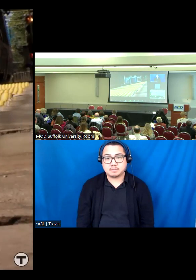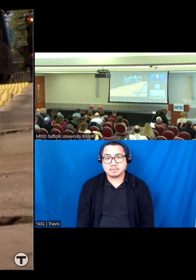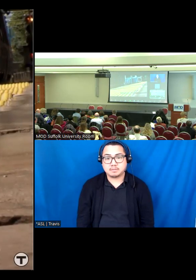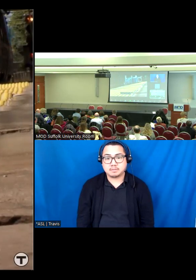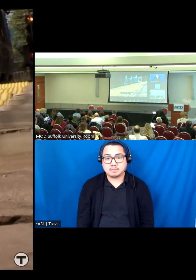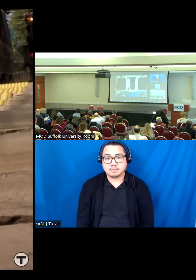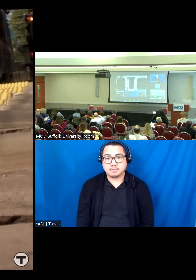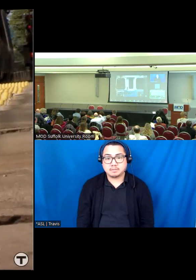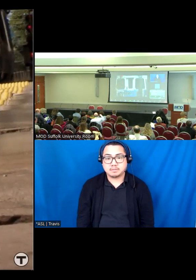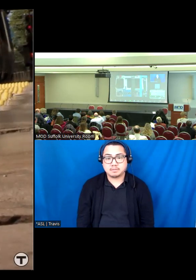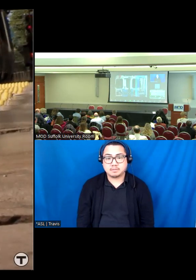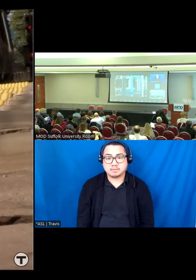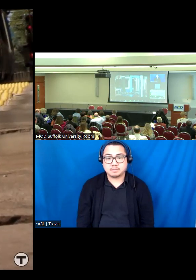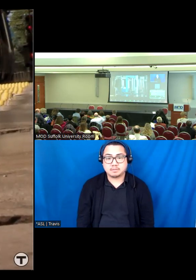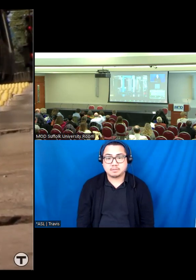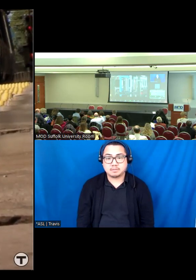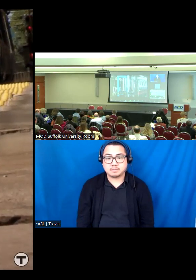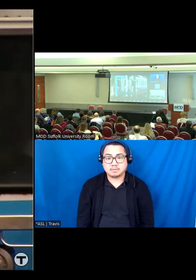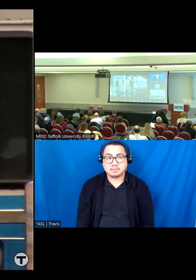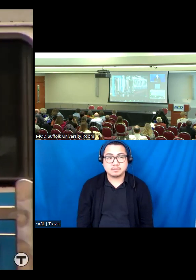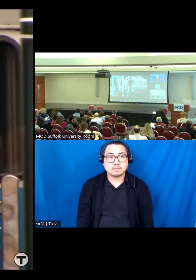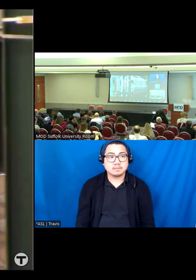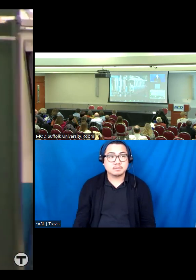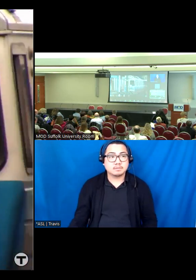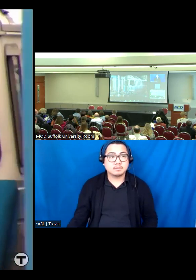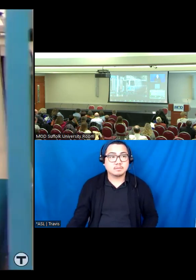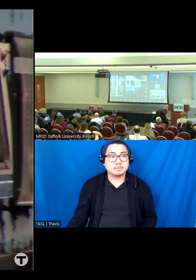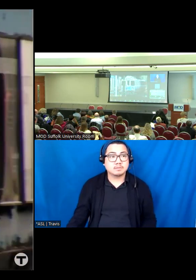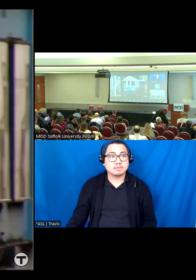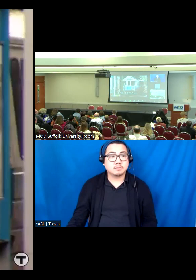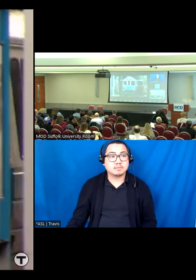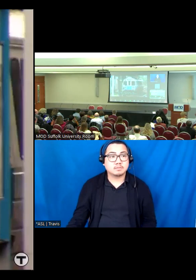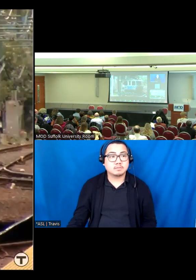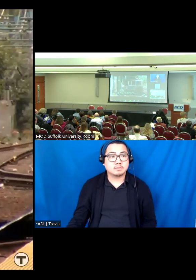We're celebrating the 10-year anniversary, but this case started way before.